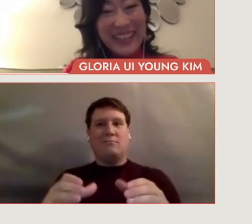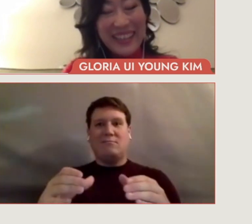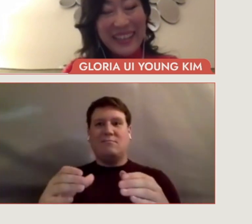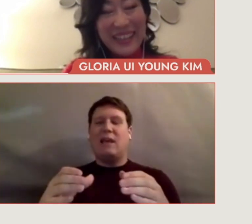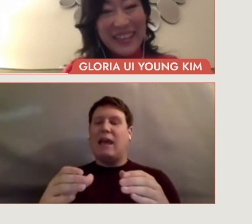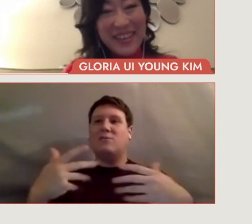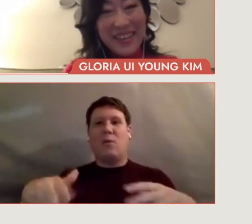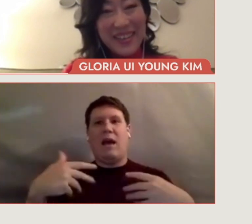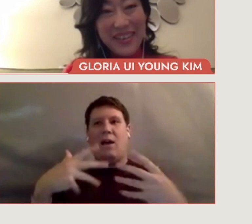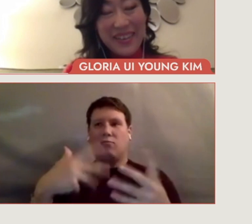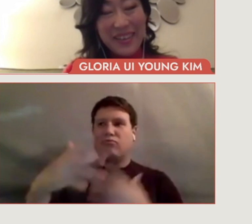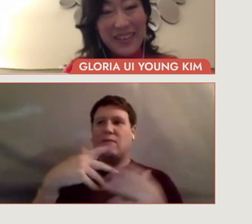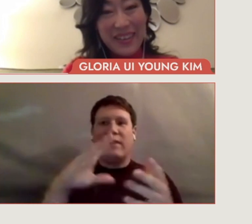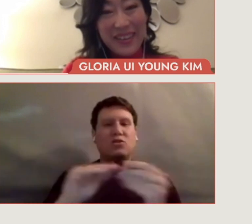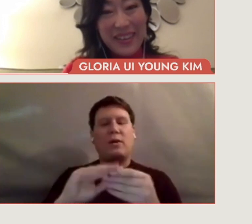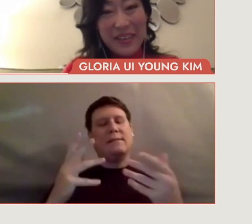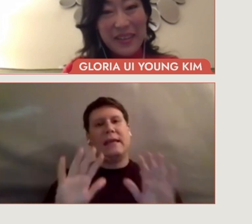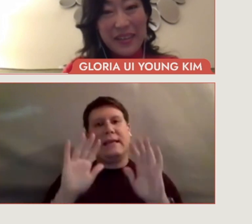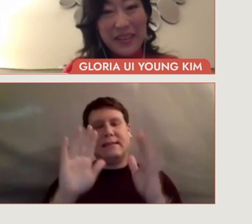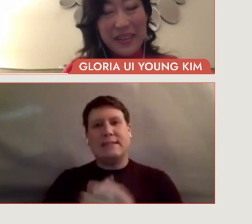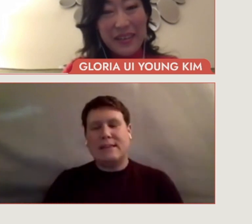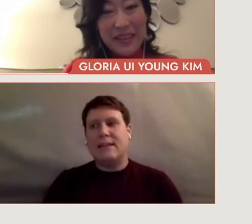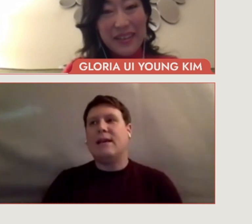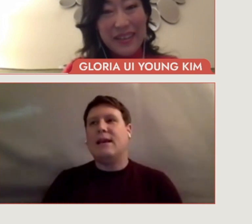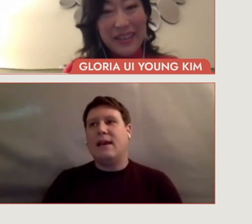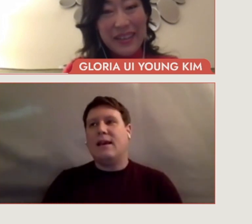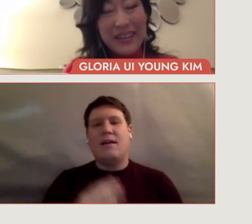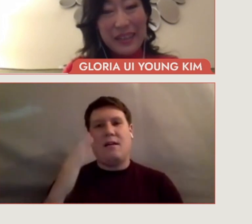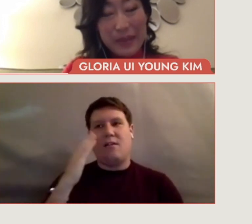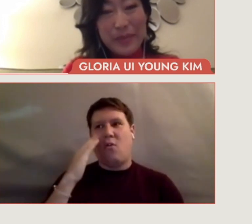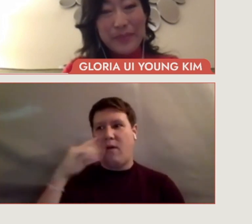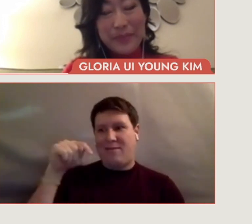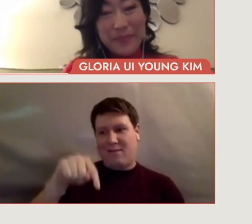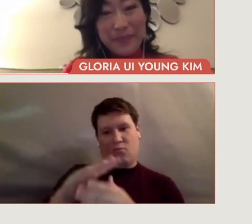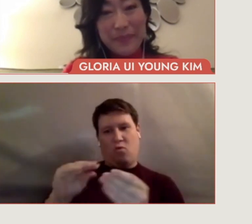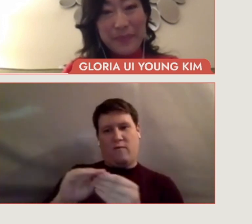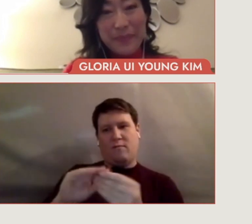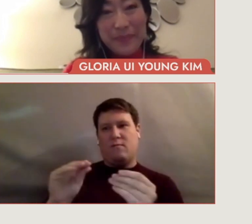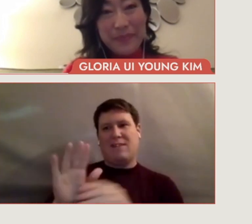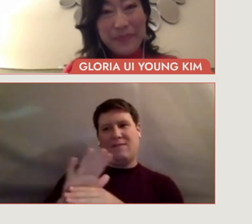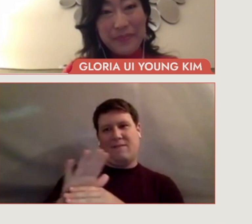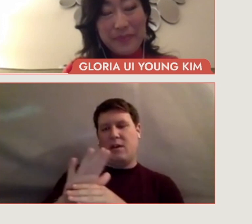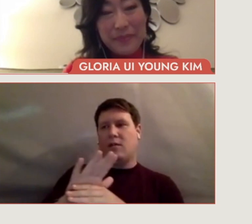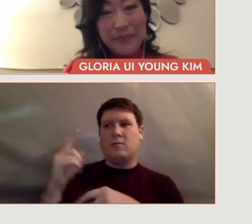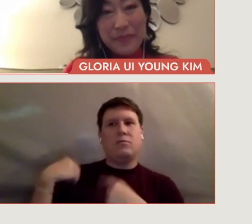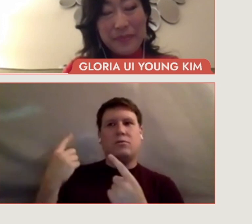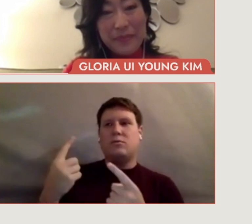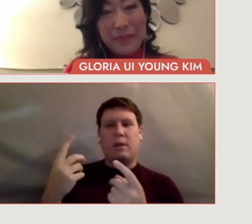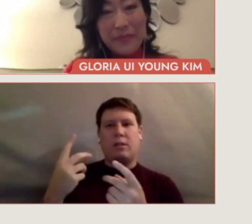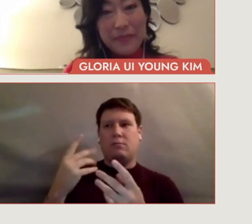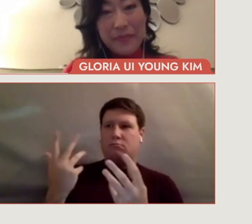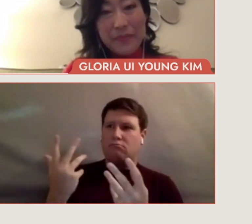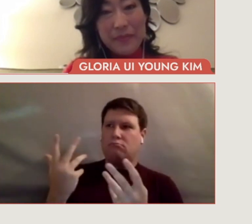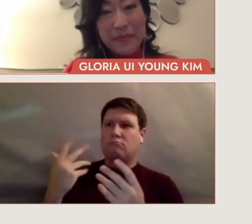So, which I know this film has been in the works for a long time. So I think, you know, let's start off a little